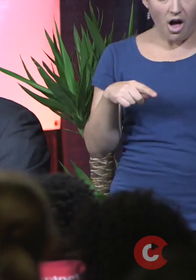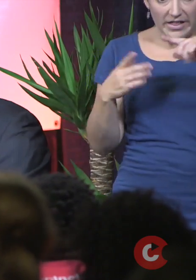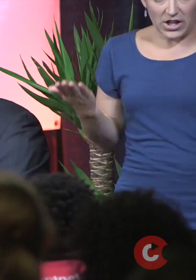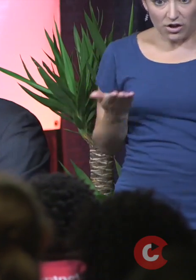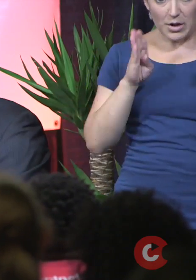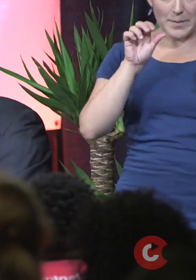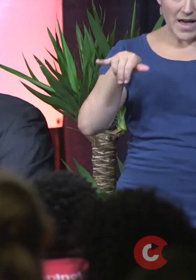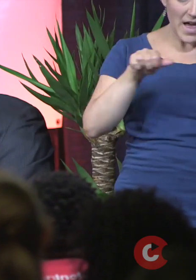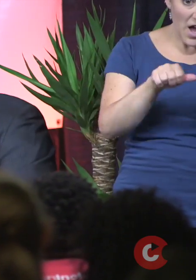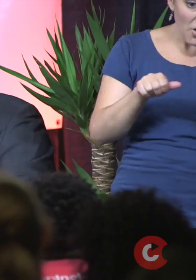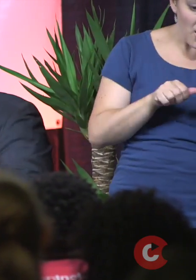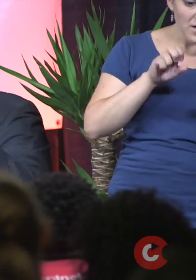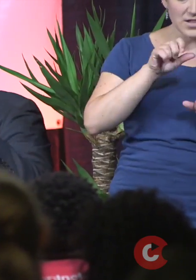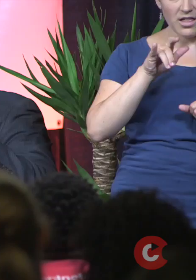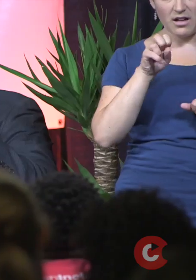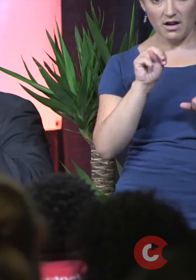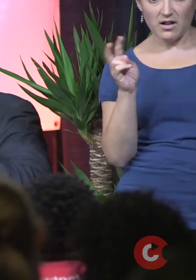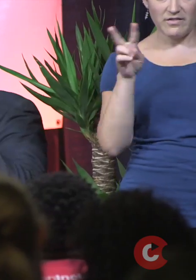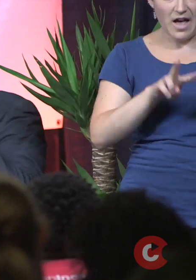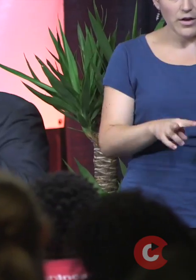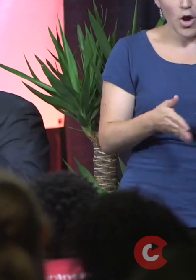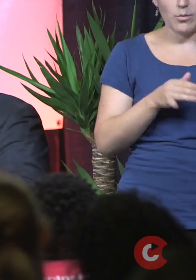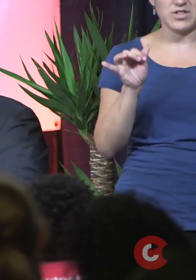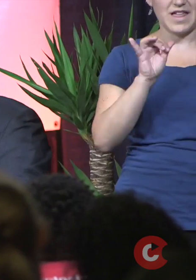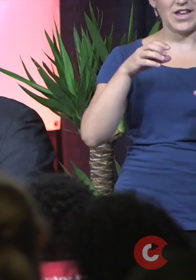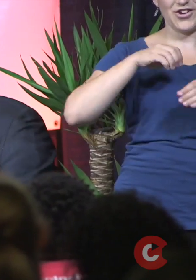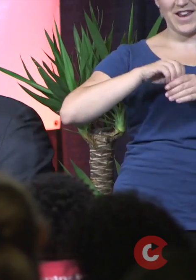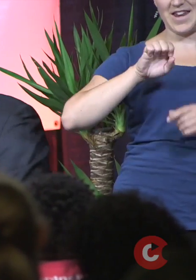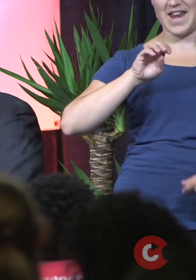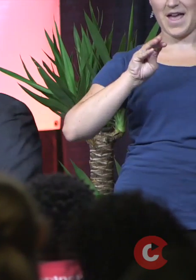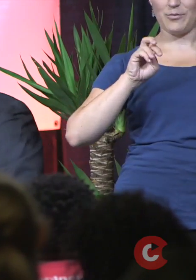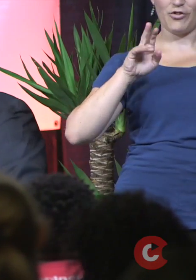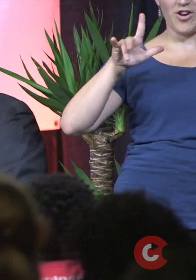Area and Silicon Valley, it's almost like you're in the Emerald City,